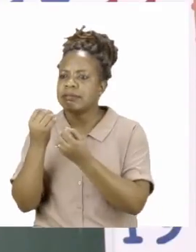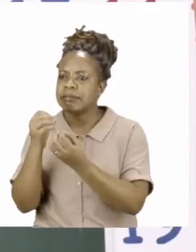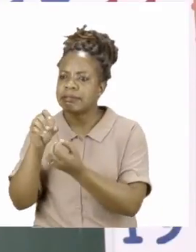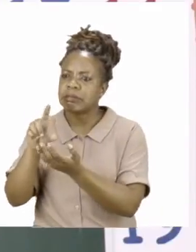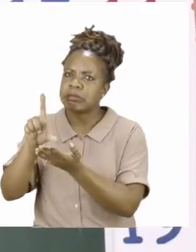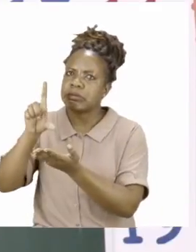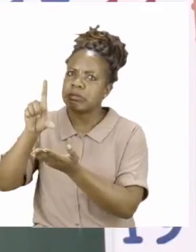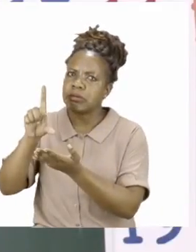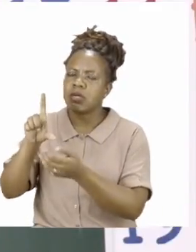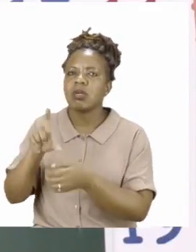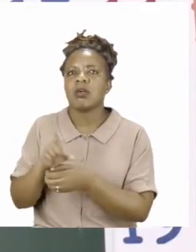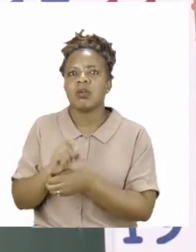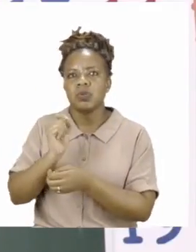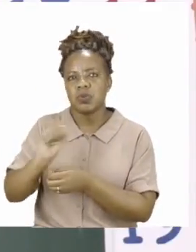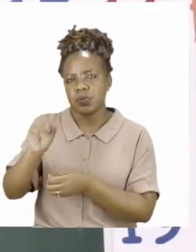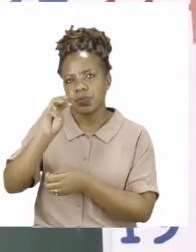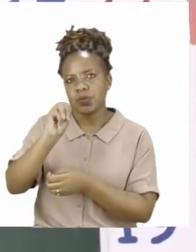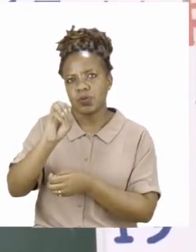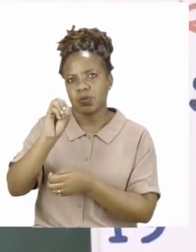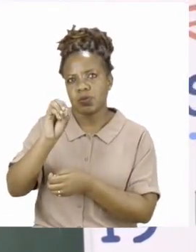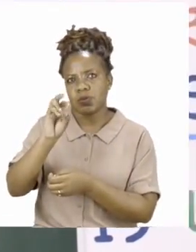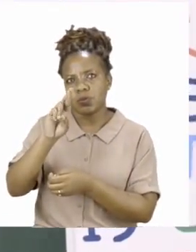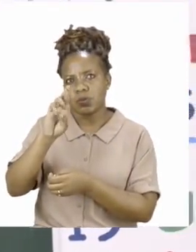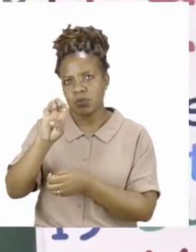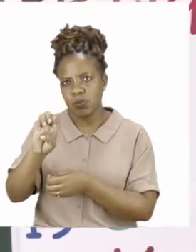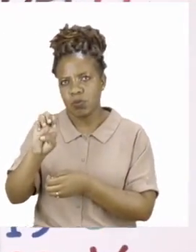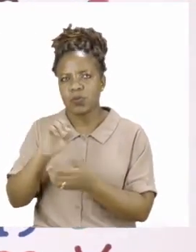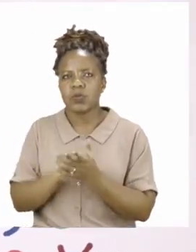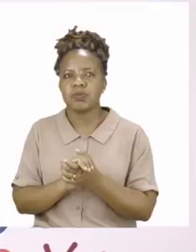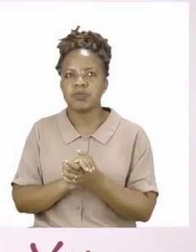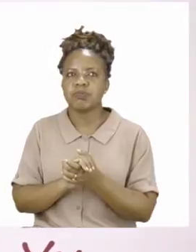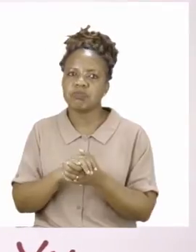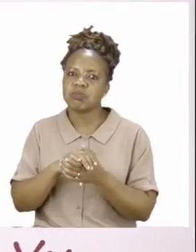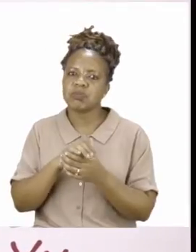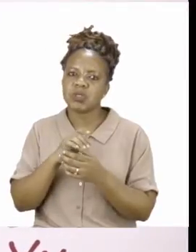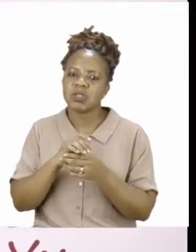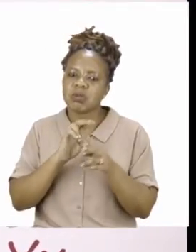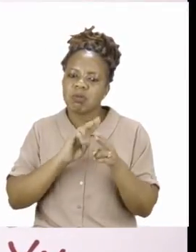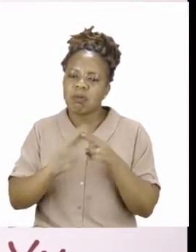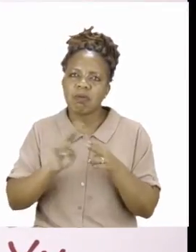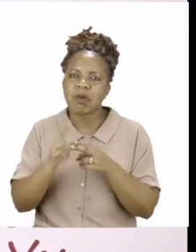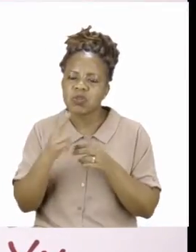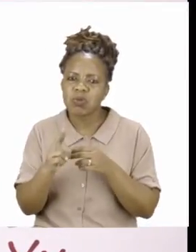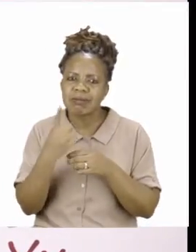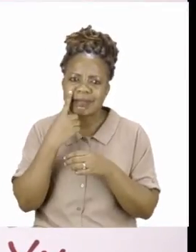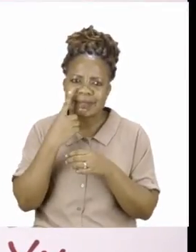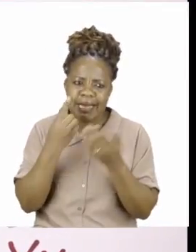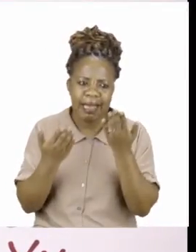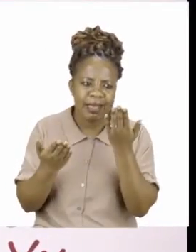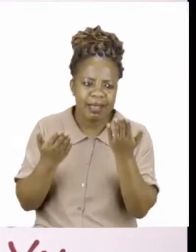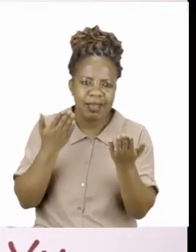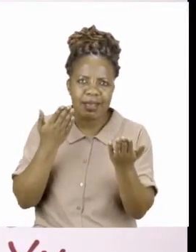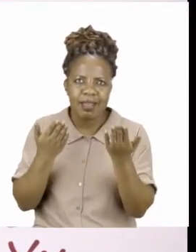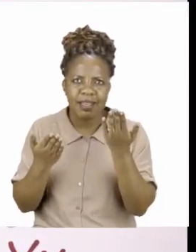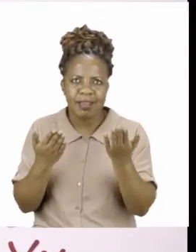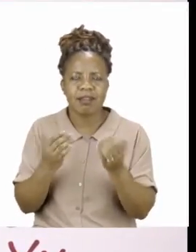this exercise. Make sure that you look at each one carefully. And please, please, please double check because some of them